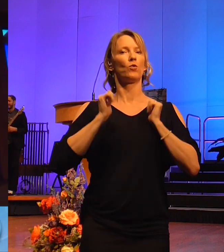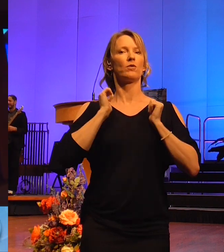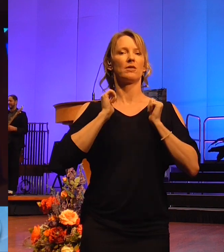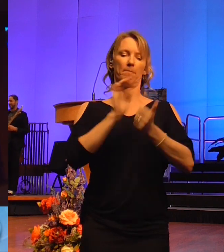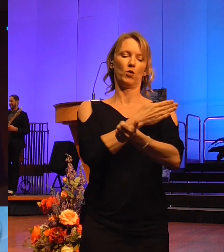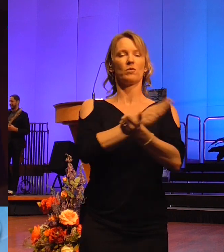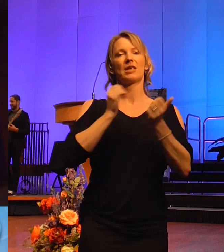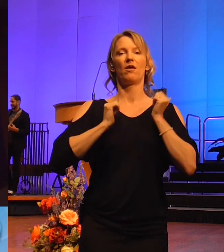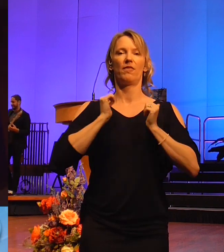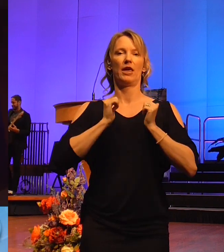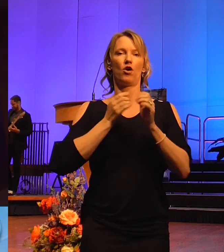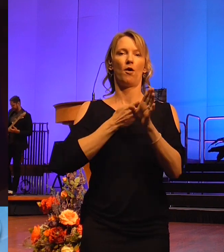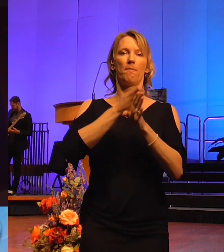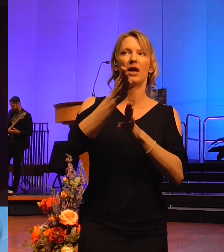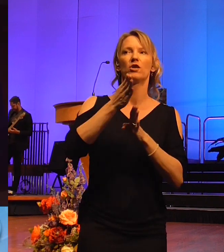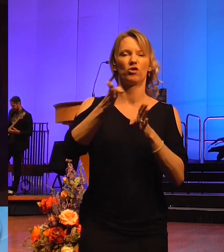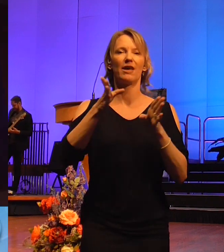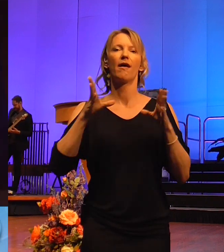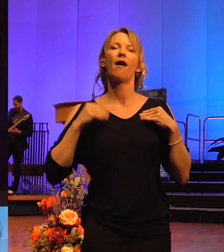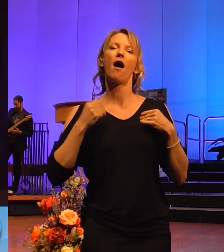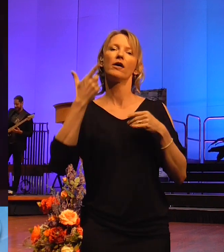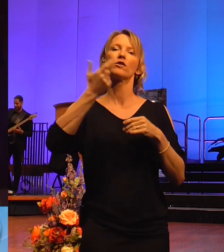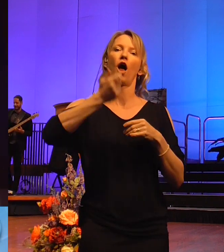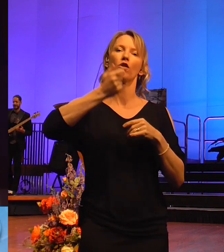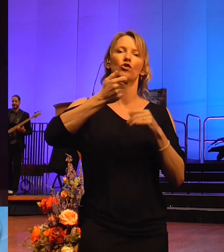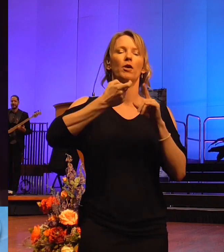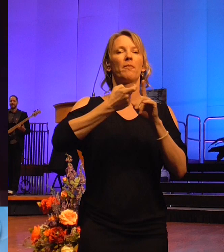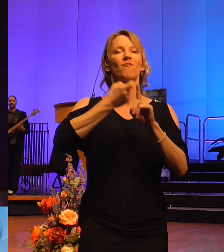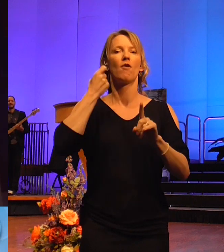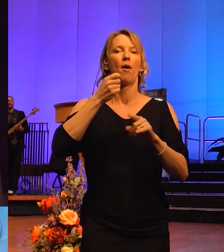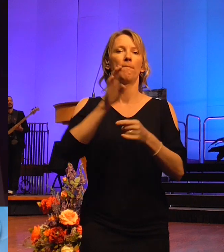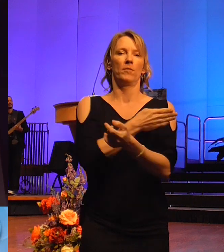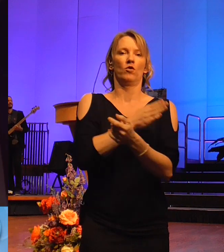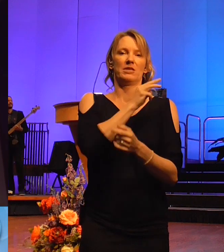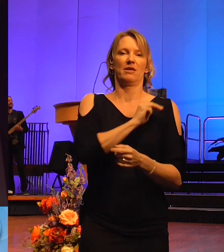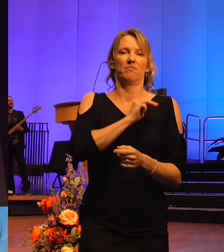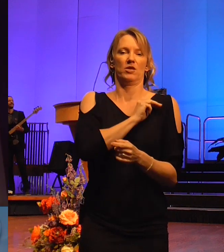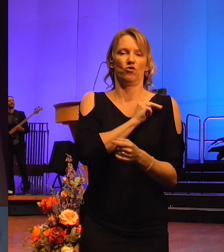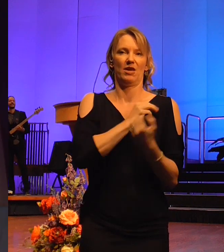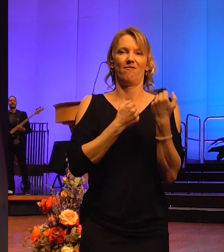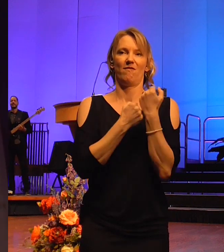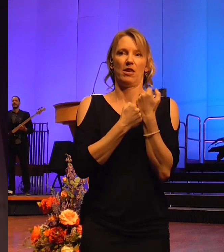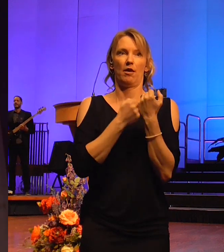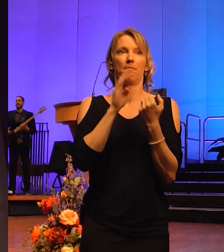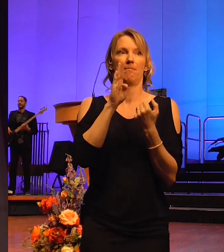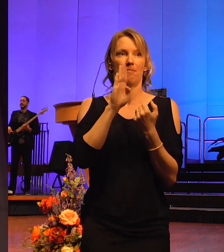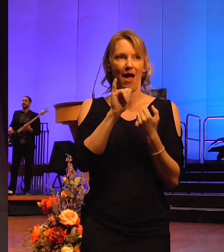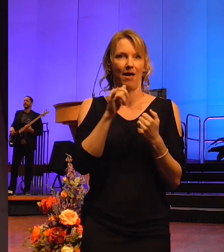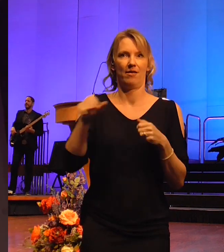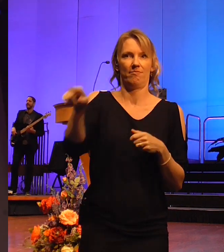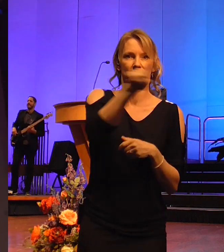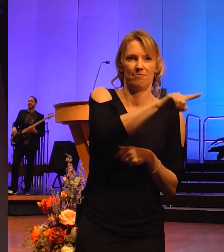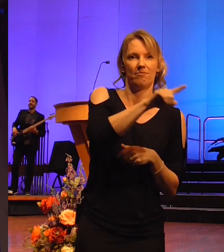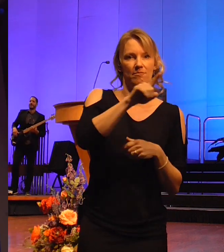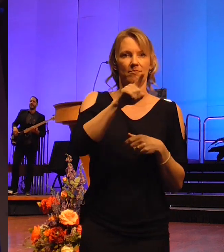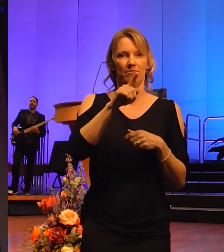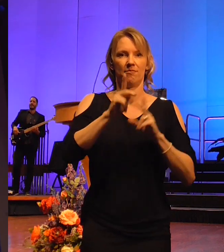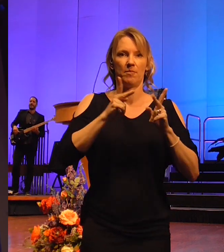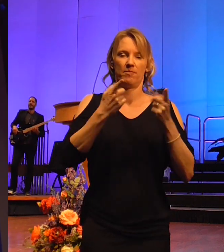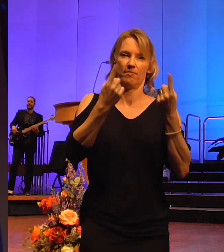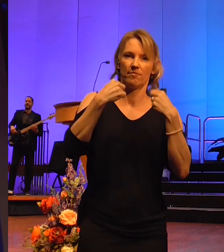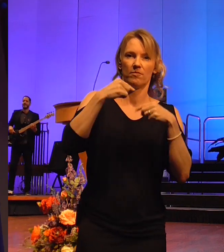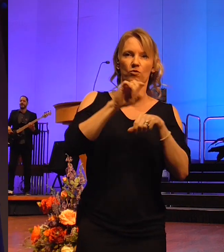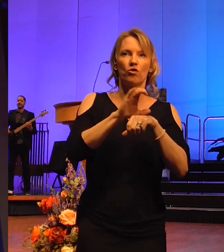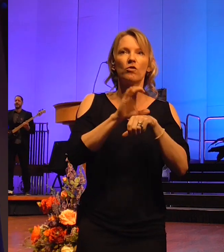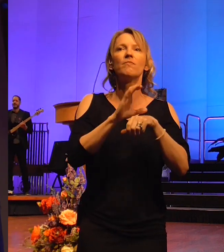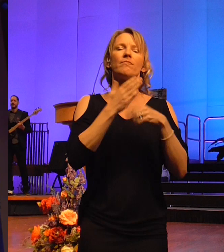theater major. He was the recipient of one of our scholarships from the music ministry that was funded by congregants just like you. So I